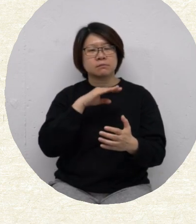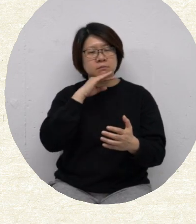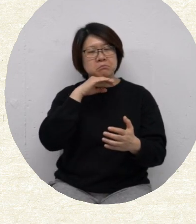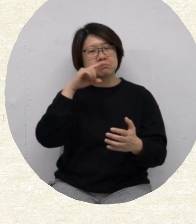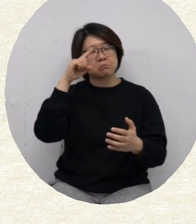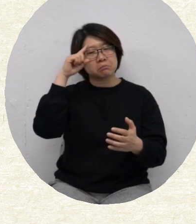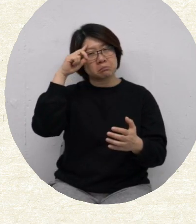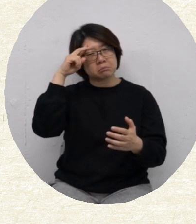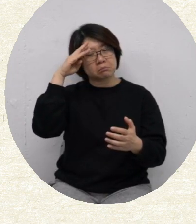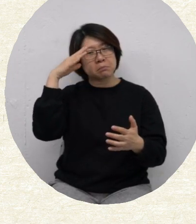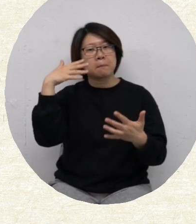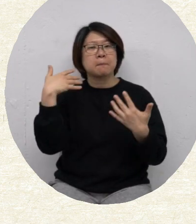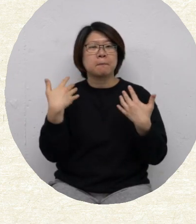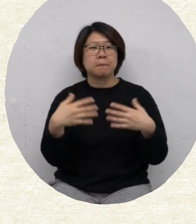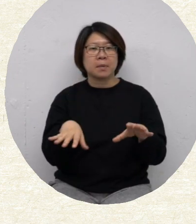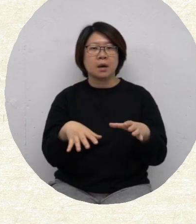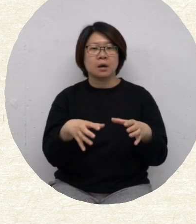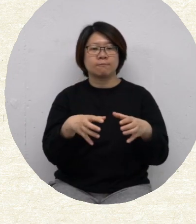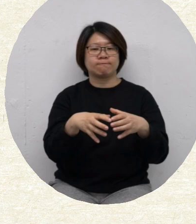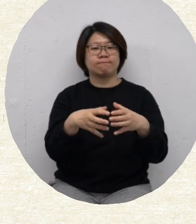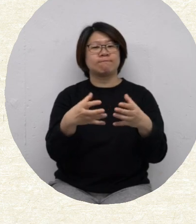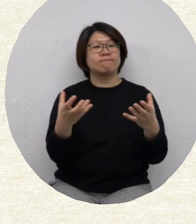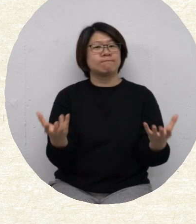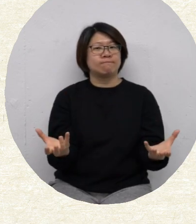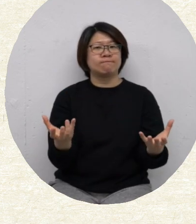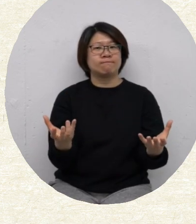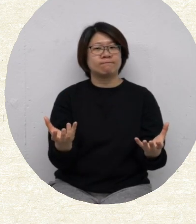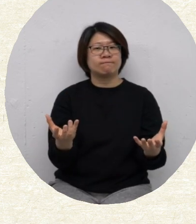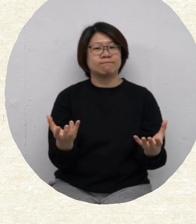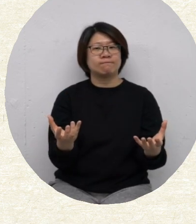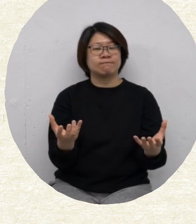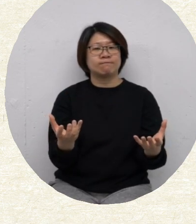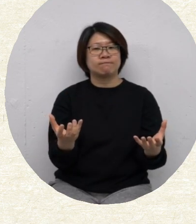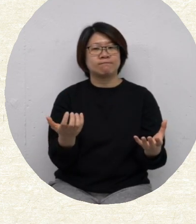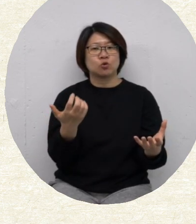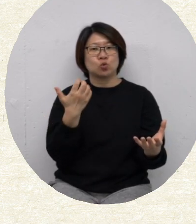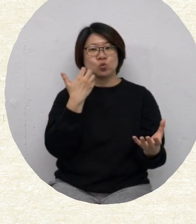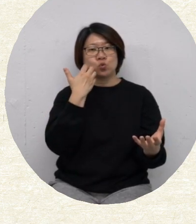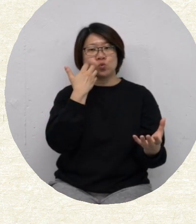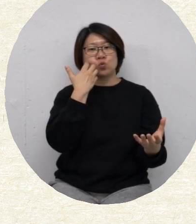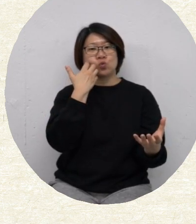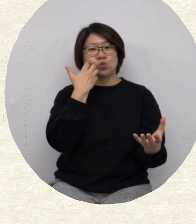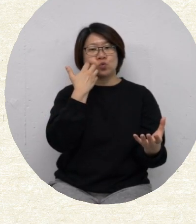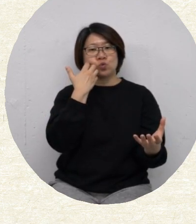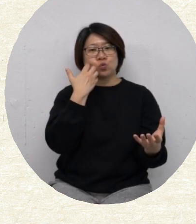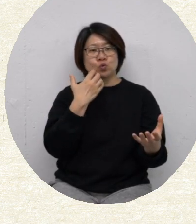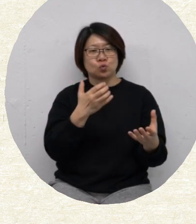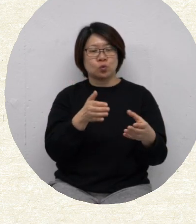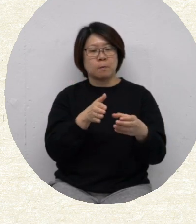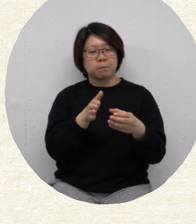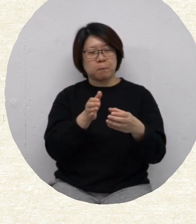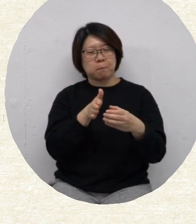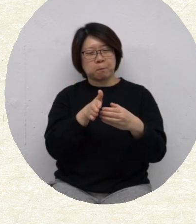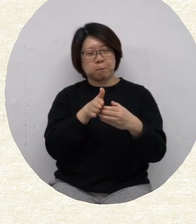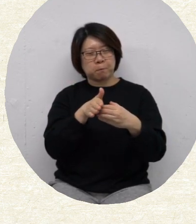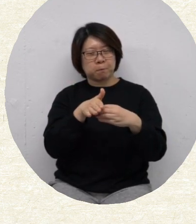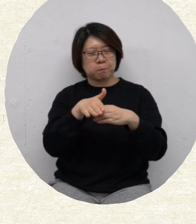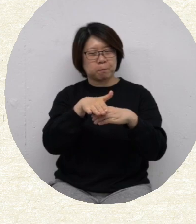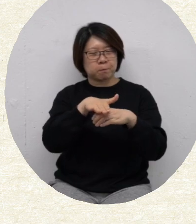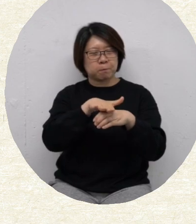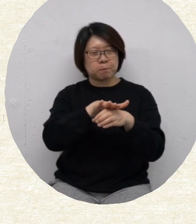After these hollowed out investment molds are adequately heated in the glass kiln, molten glass is poured into the